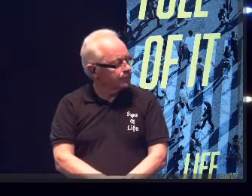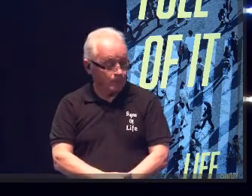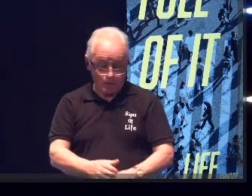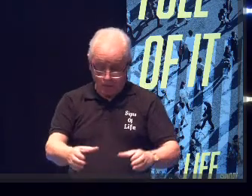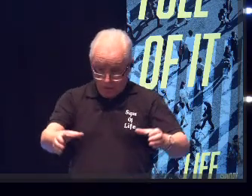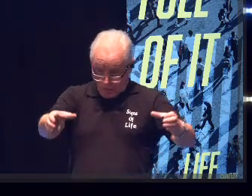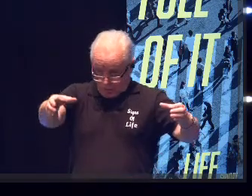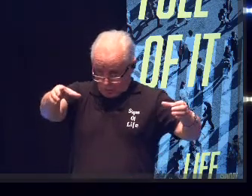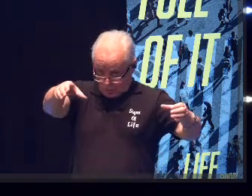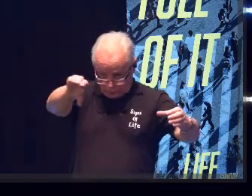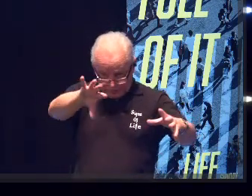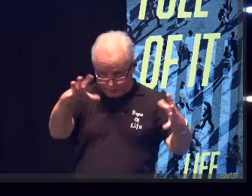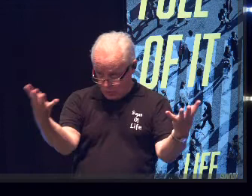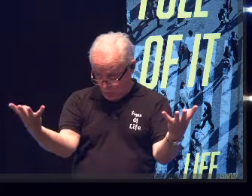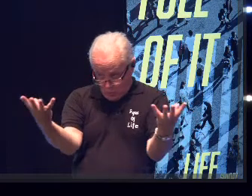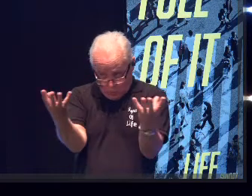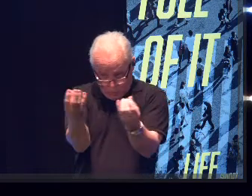Grace with truth